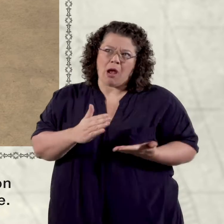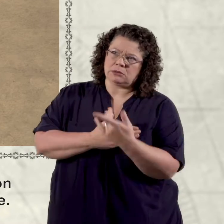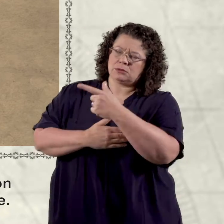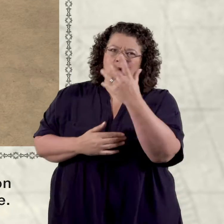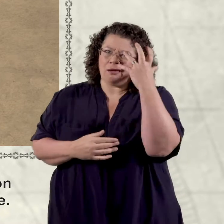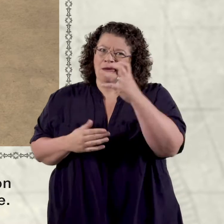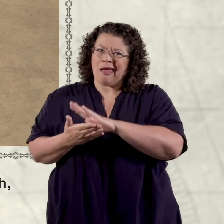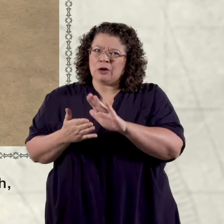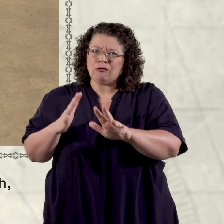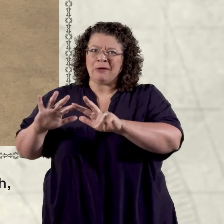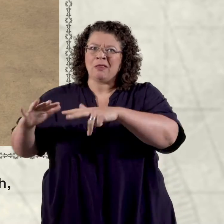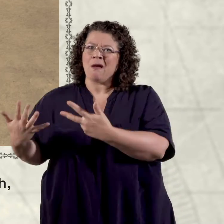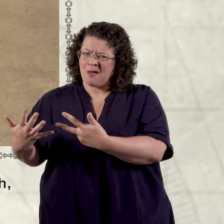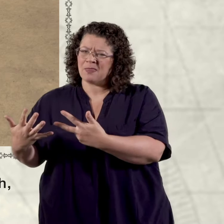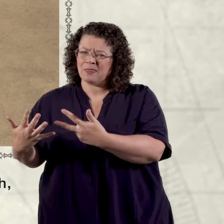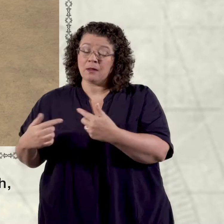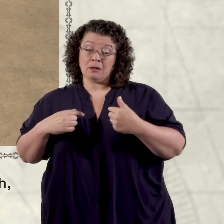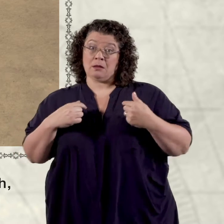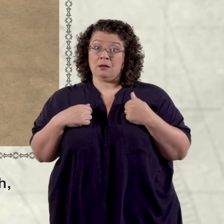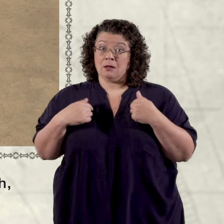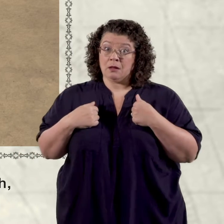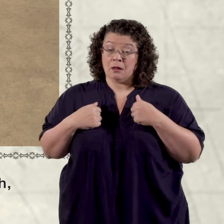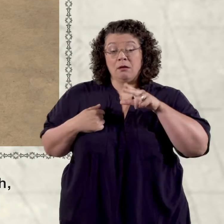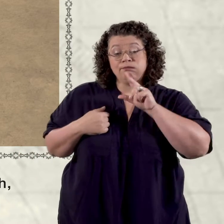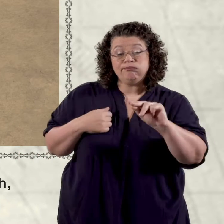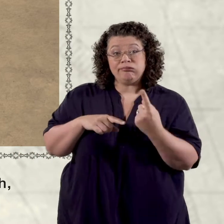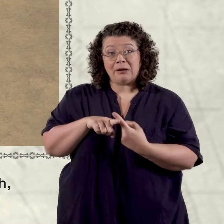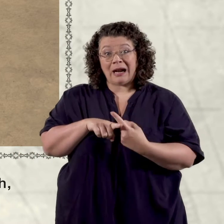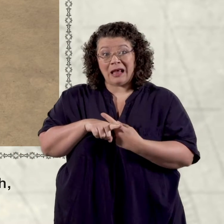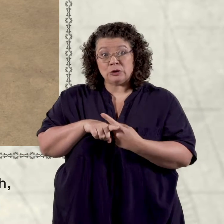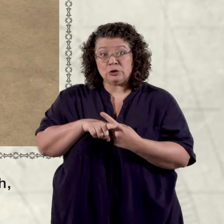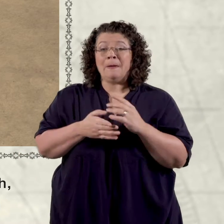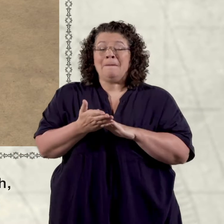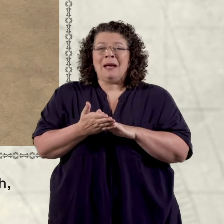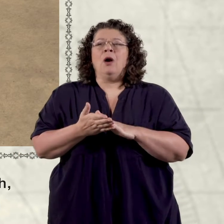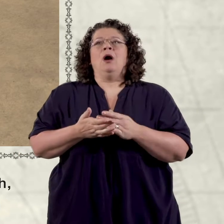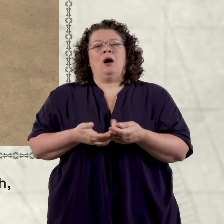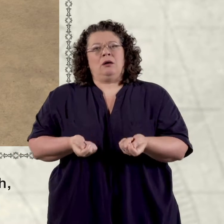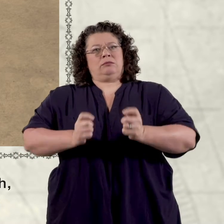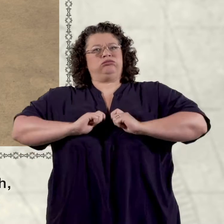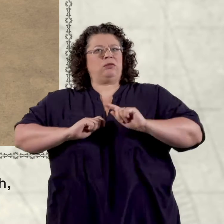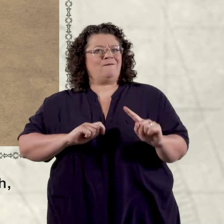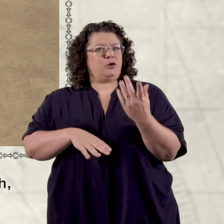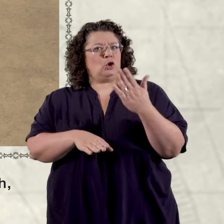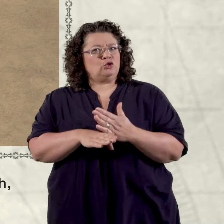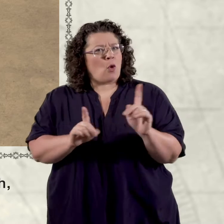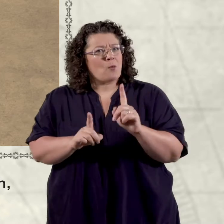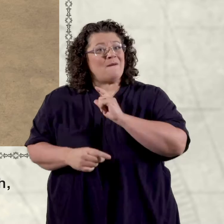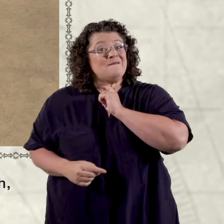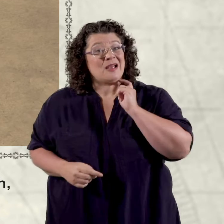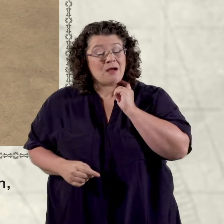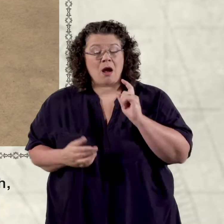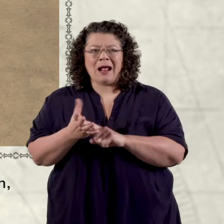you see. And of course, I was fluent in English, and it meant that I had my first job as